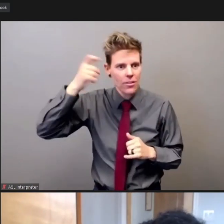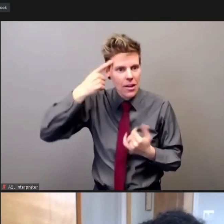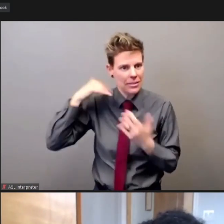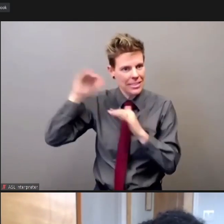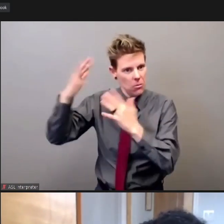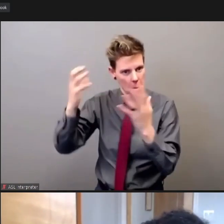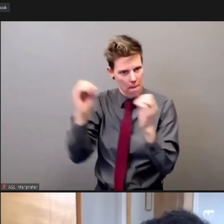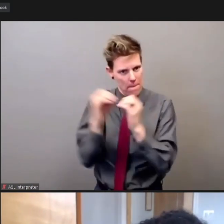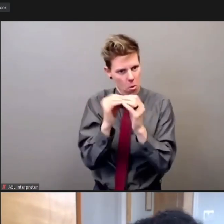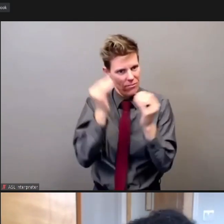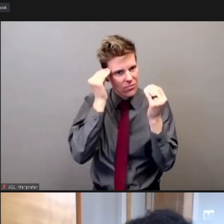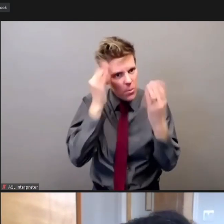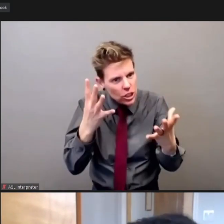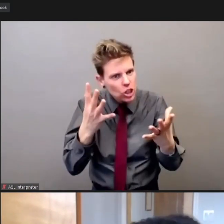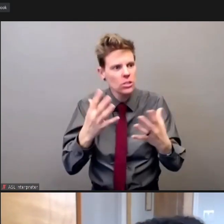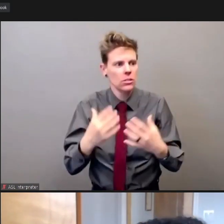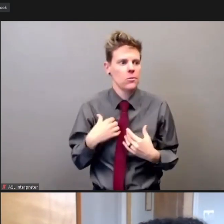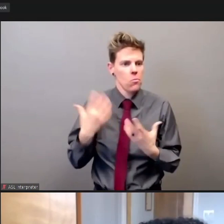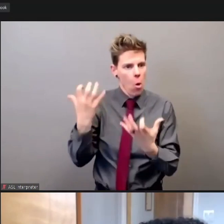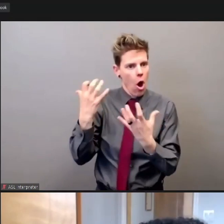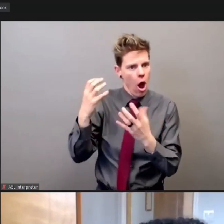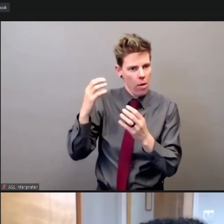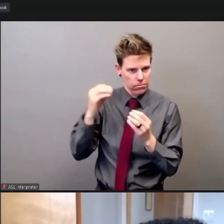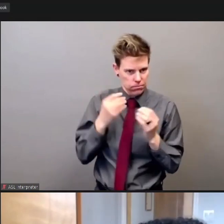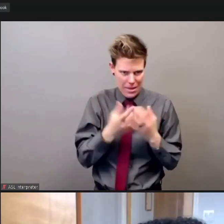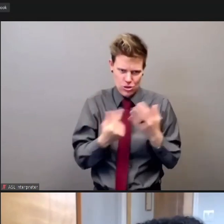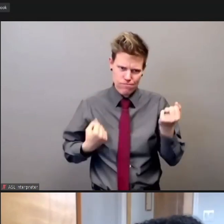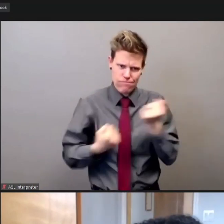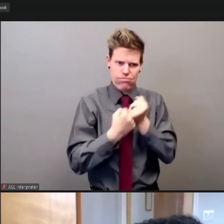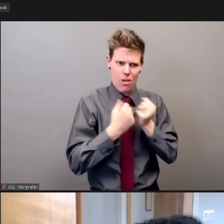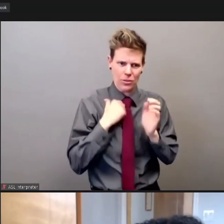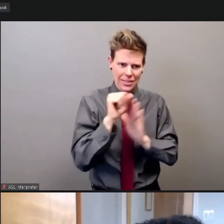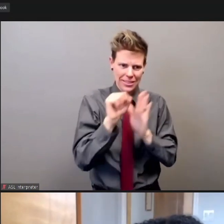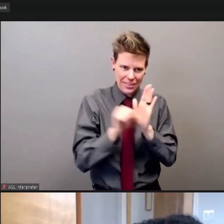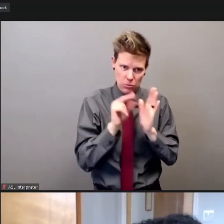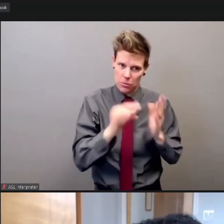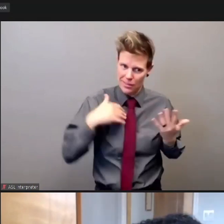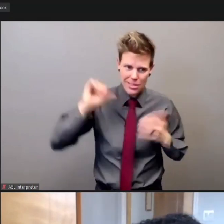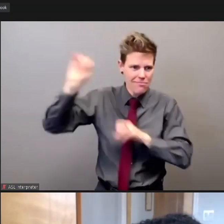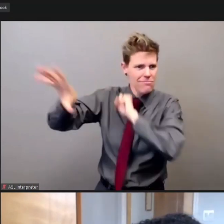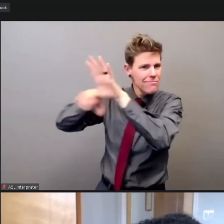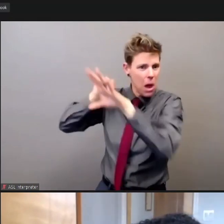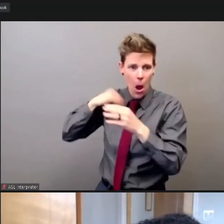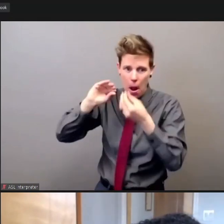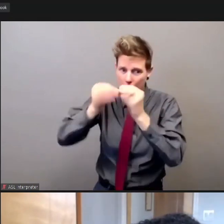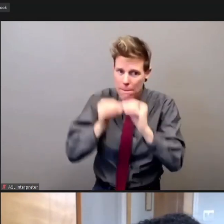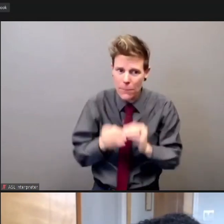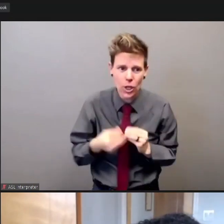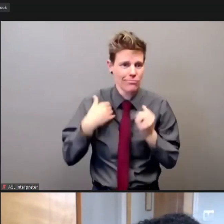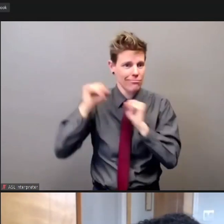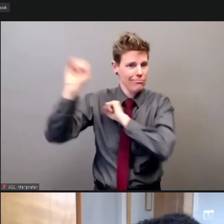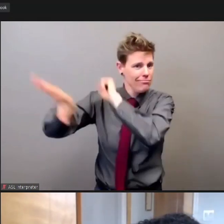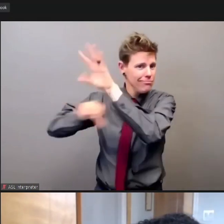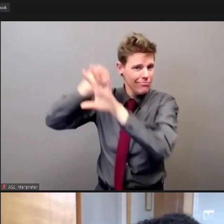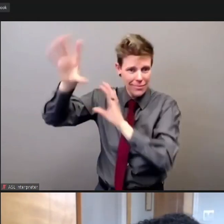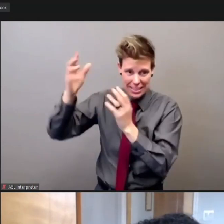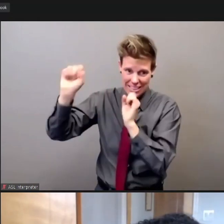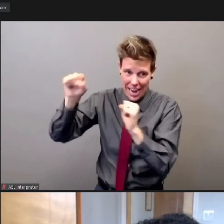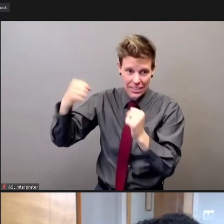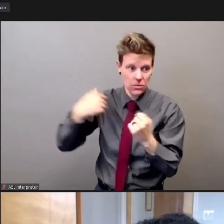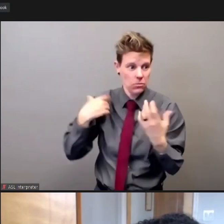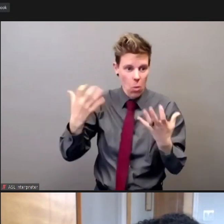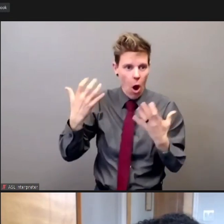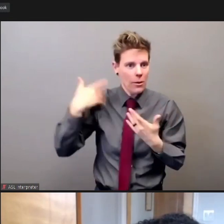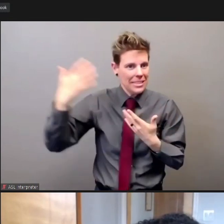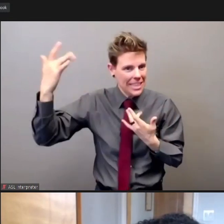us, but aren't providing it in return. And it's been a source of pandemic effort, frustration for